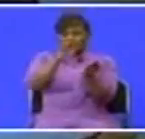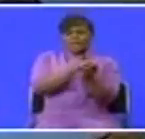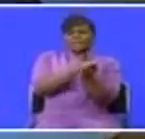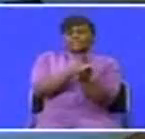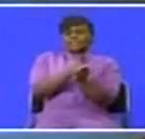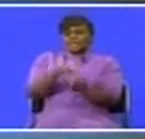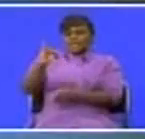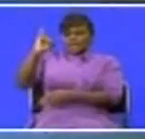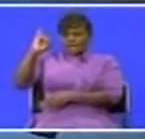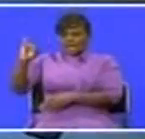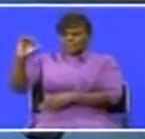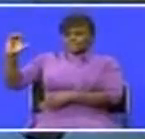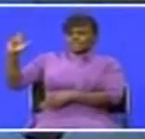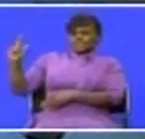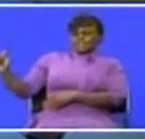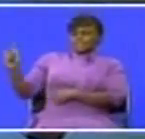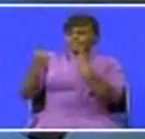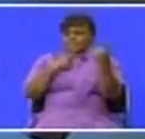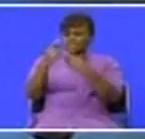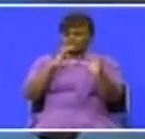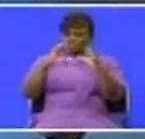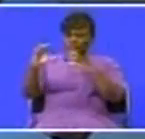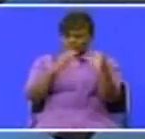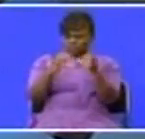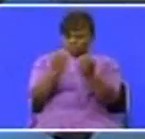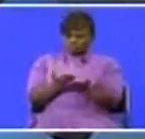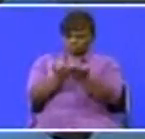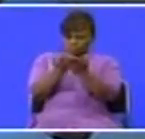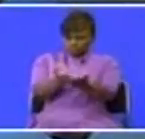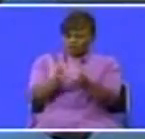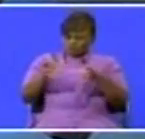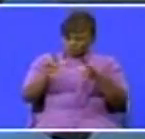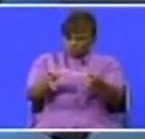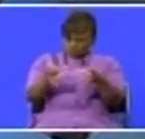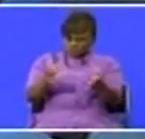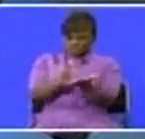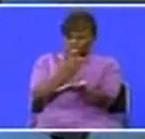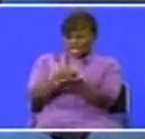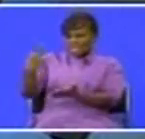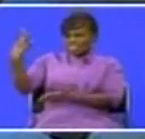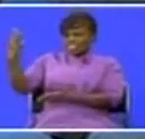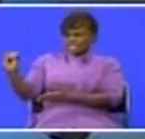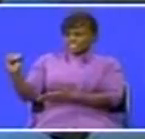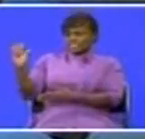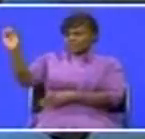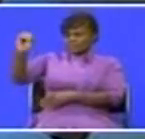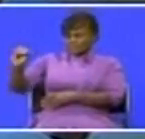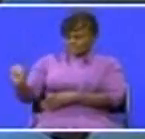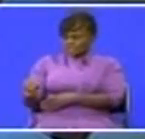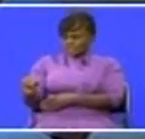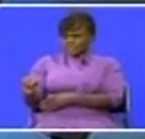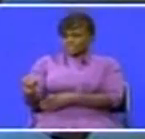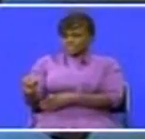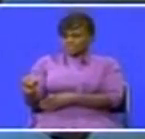to ICT now. Telecommunications service providers will now be compelled to share up to 30% of new ICT